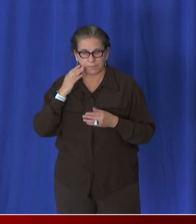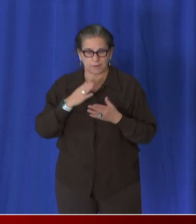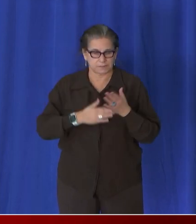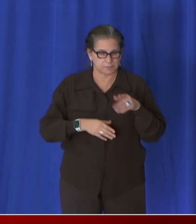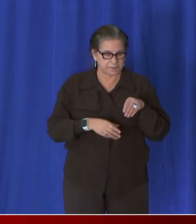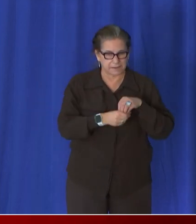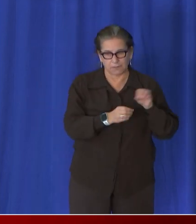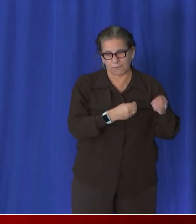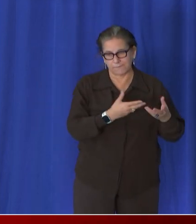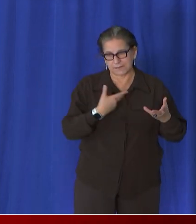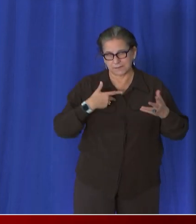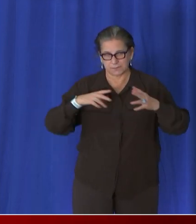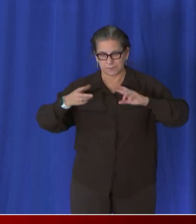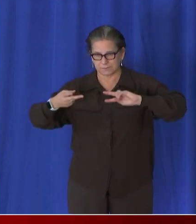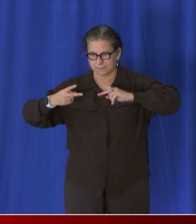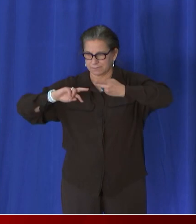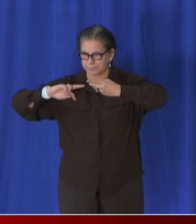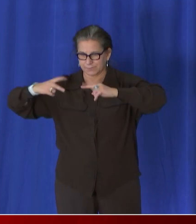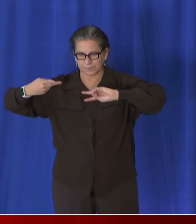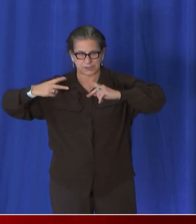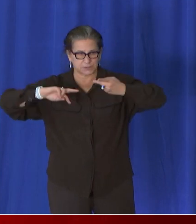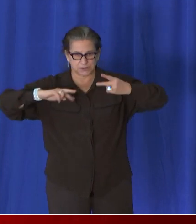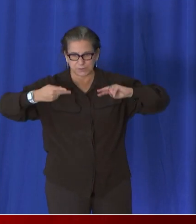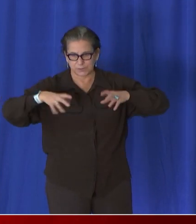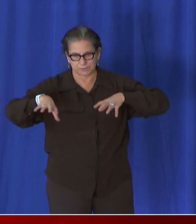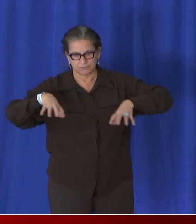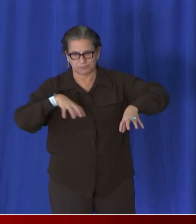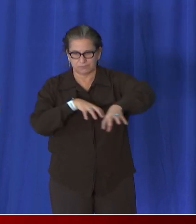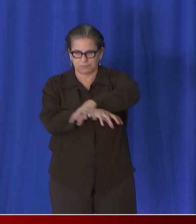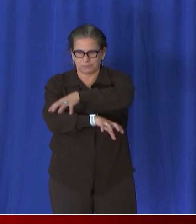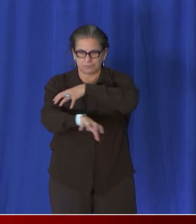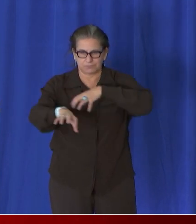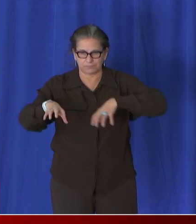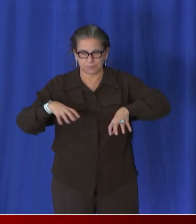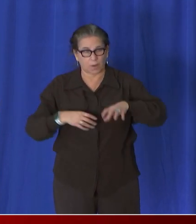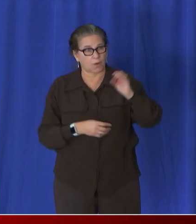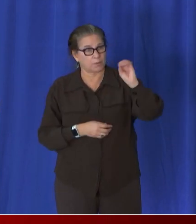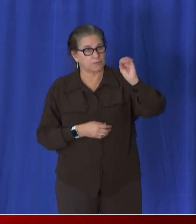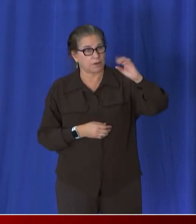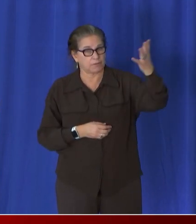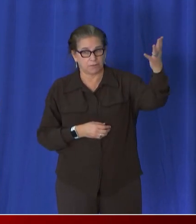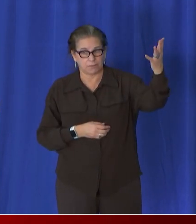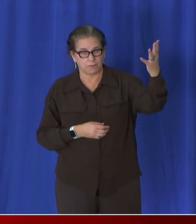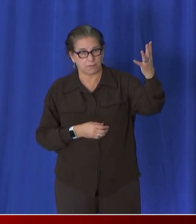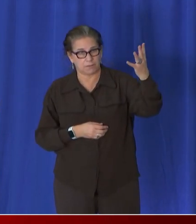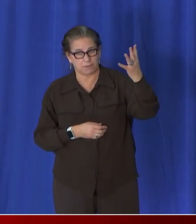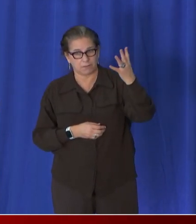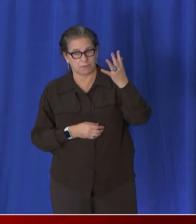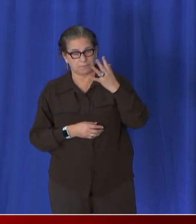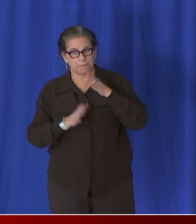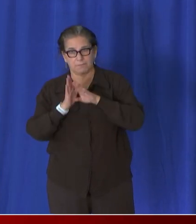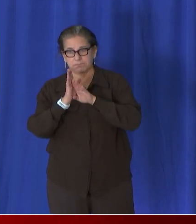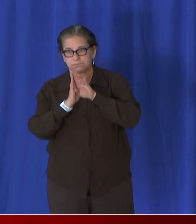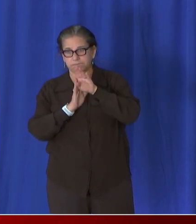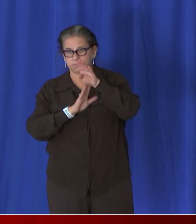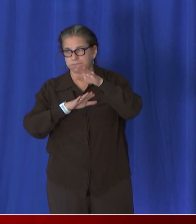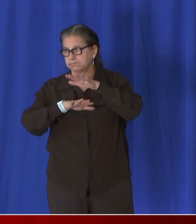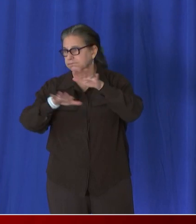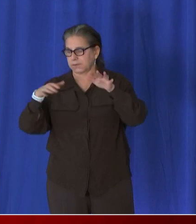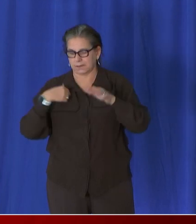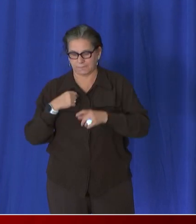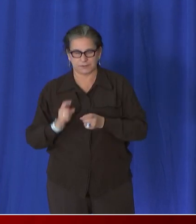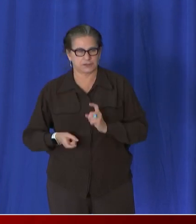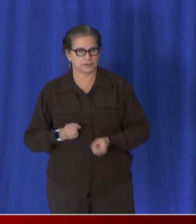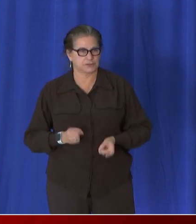don't doubt, like we've seen with schools over the course of this wave, there'll be adjustments that we'll be making in different agencies based on a case-by-case